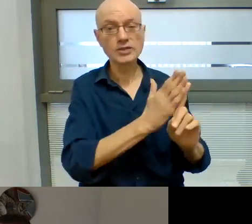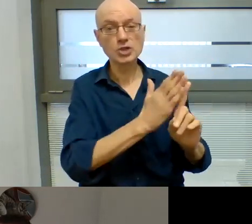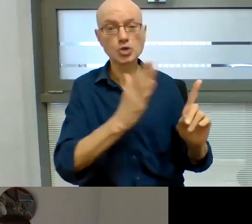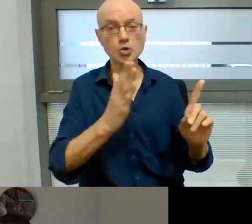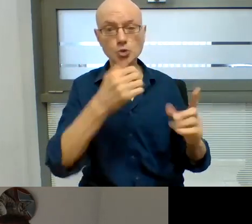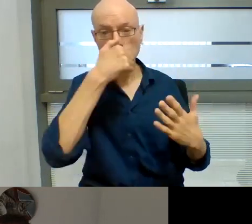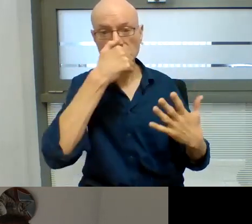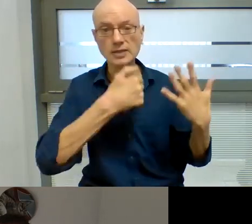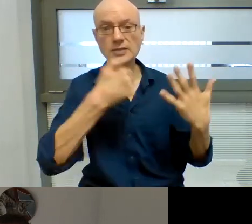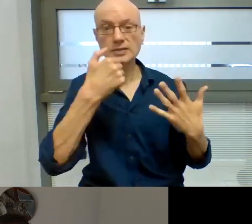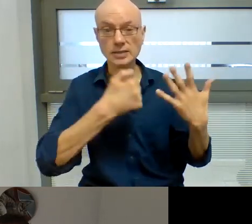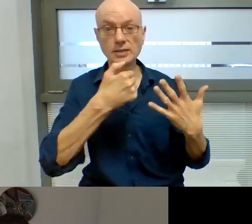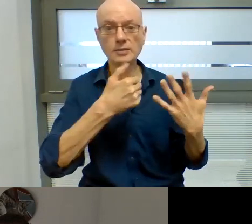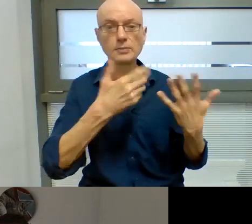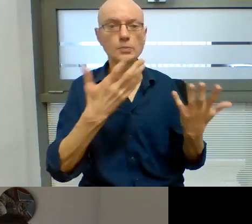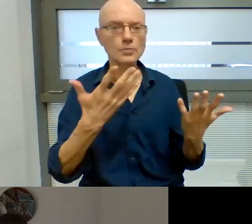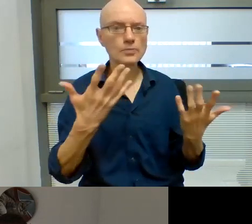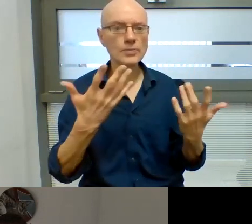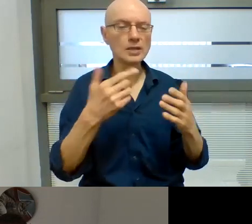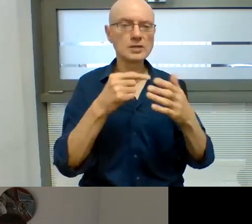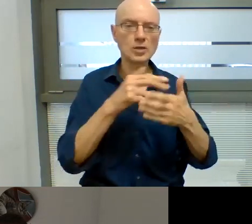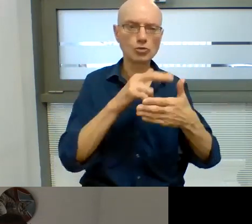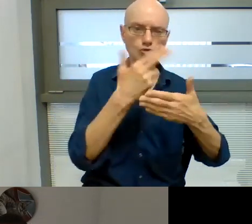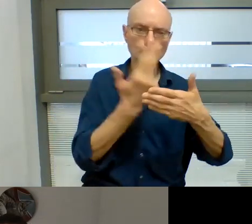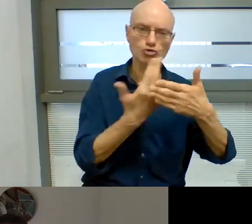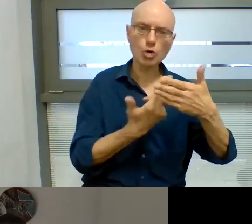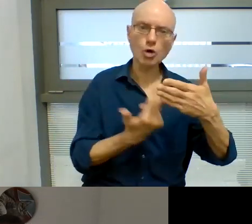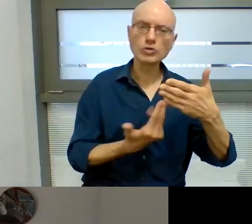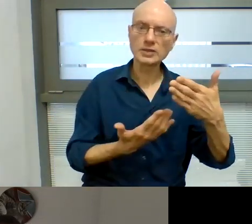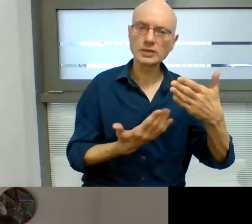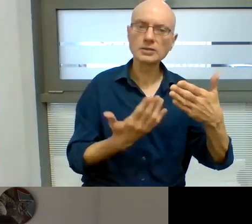So so drawing was always part of my